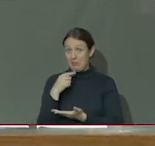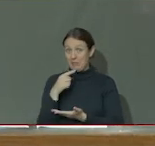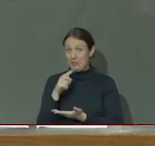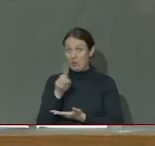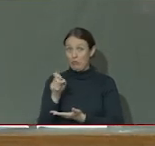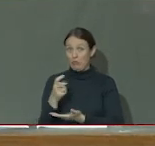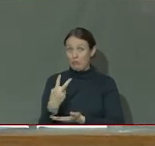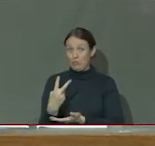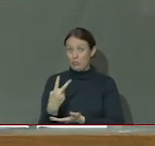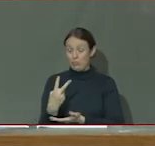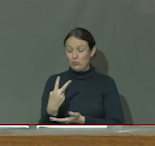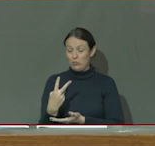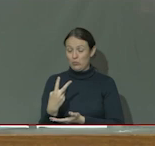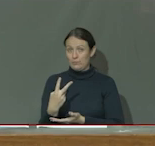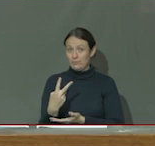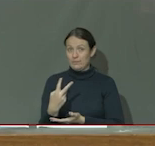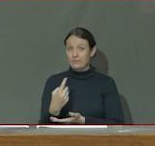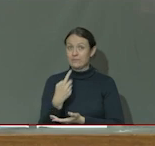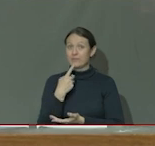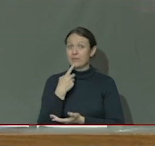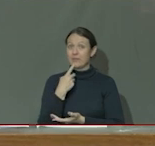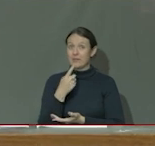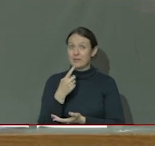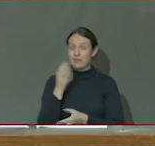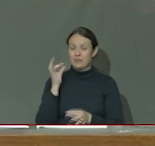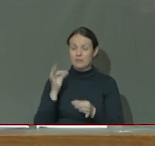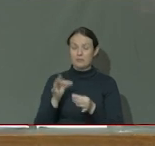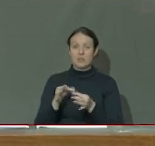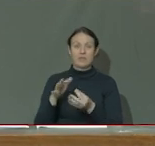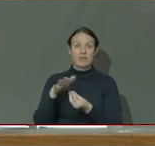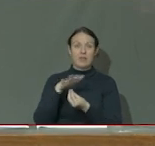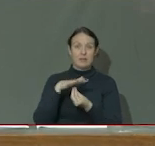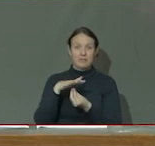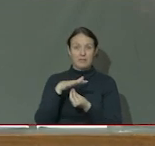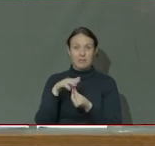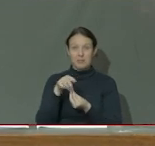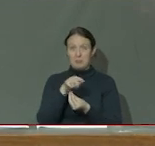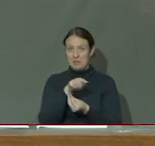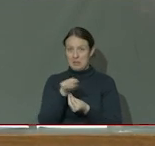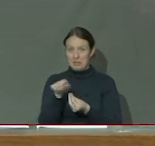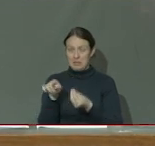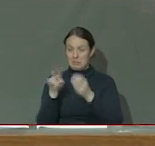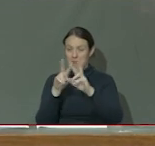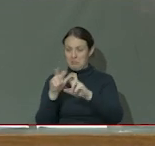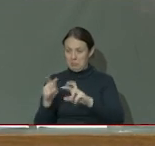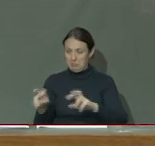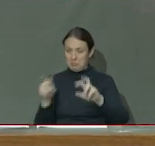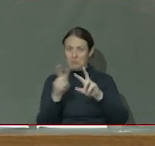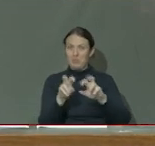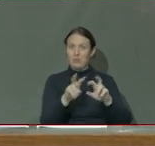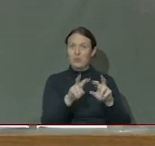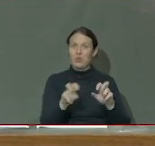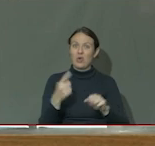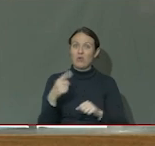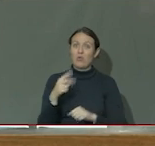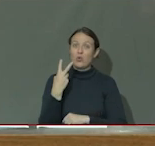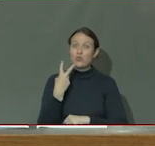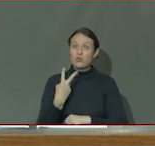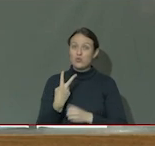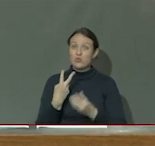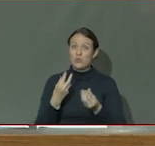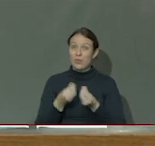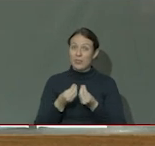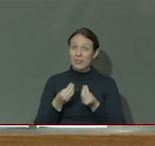2. A certain family they investigated a certain family to check for 2 things at the same